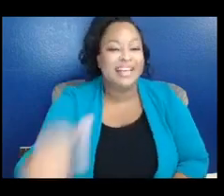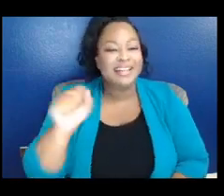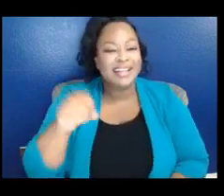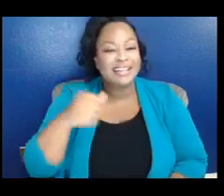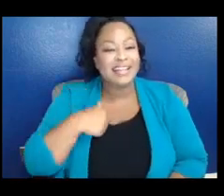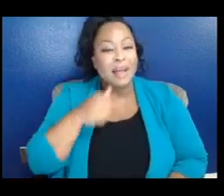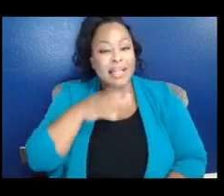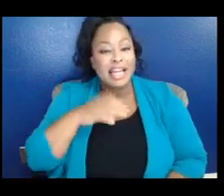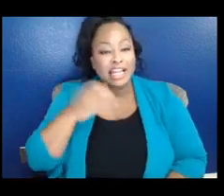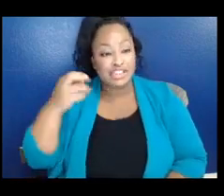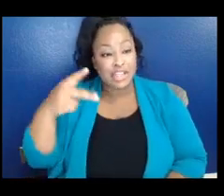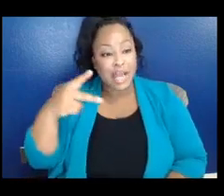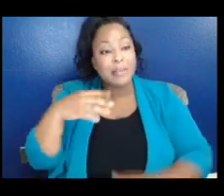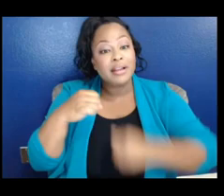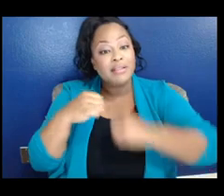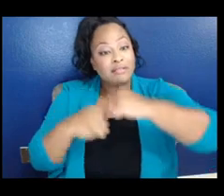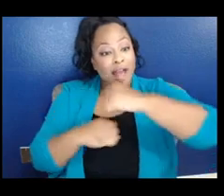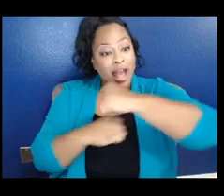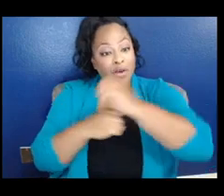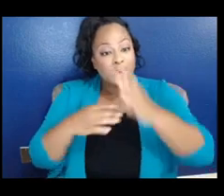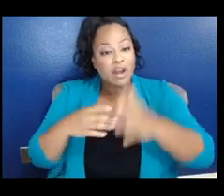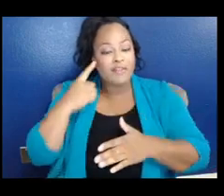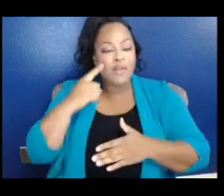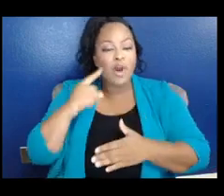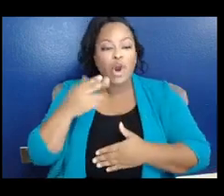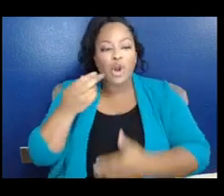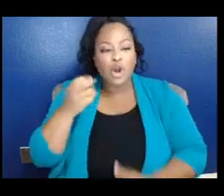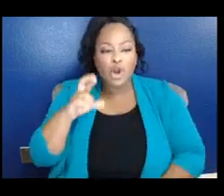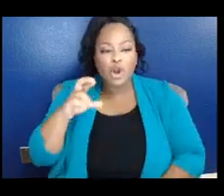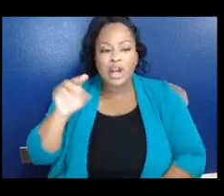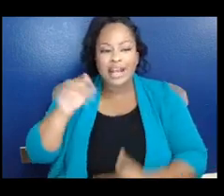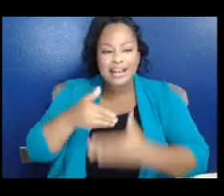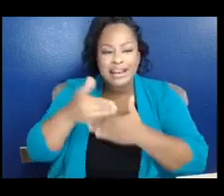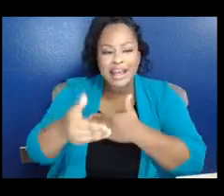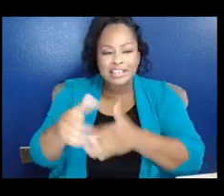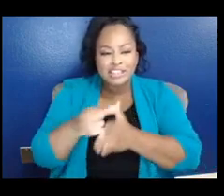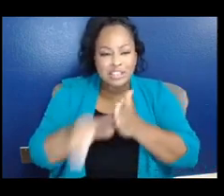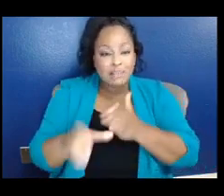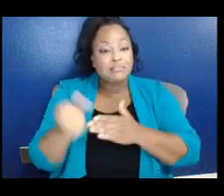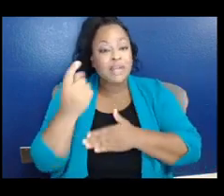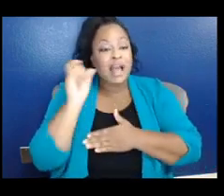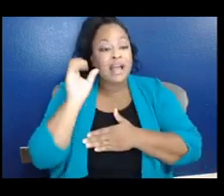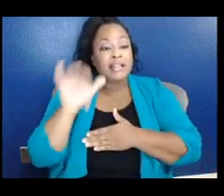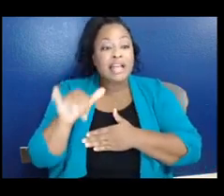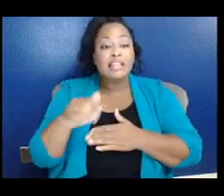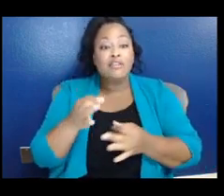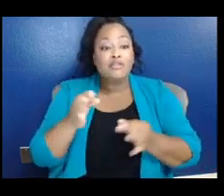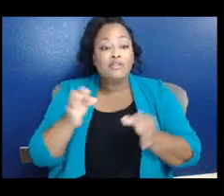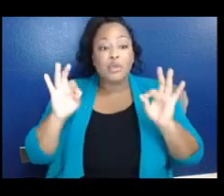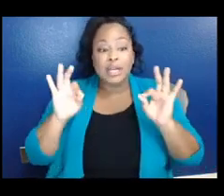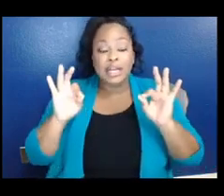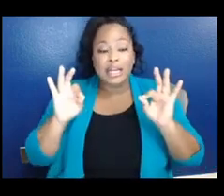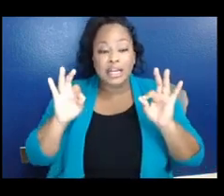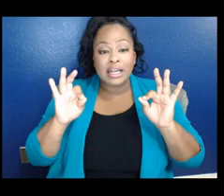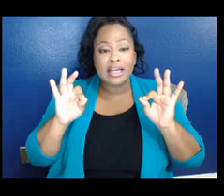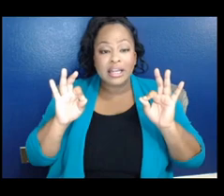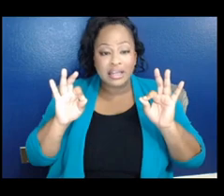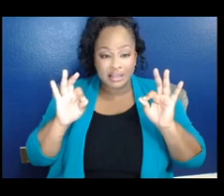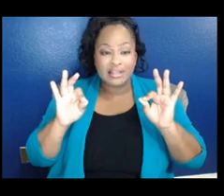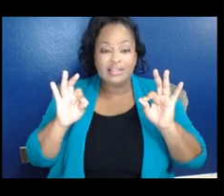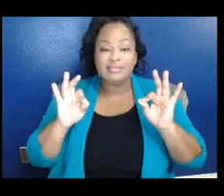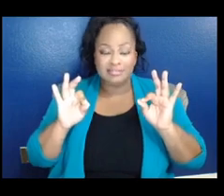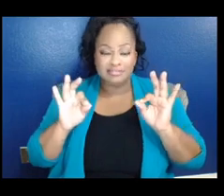I'm Lady Schaap and founder of Her Next Chapter. And Her Next Chapter is a free membership virtual